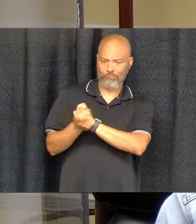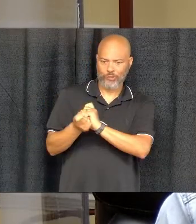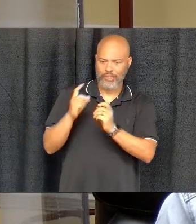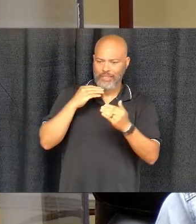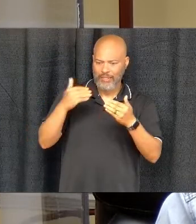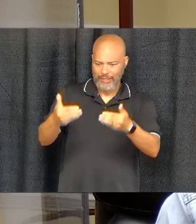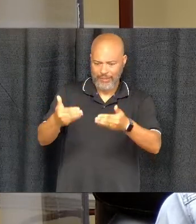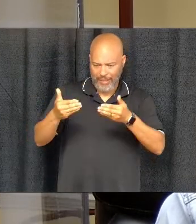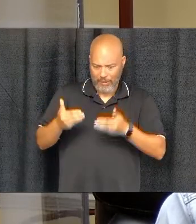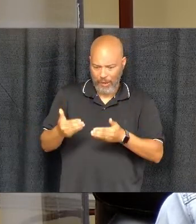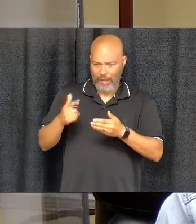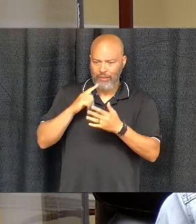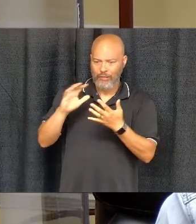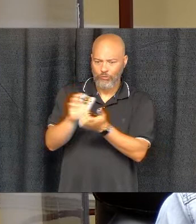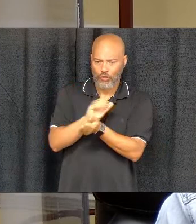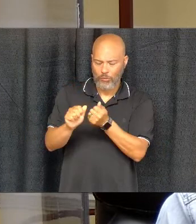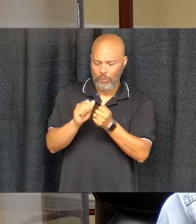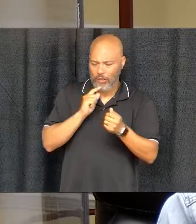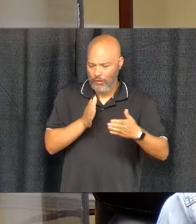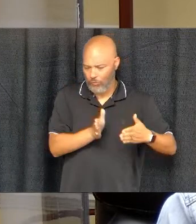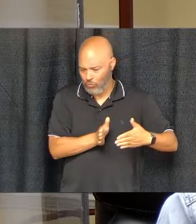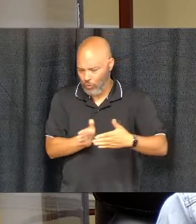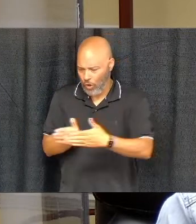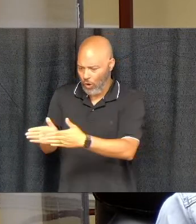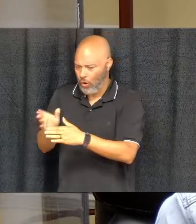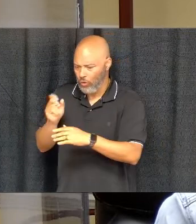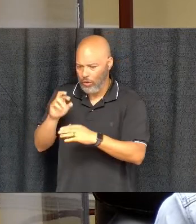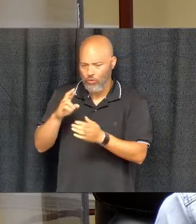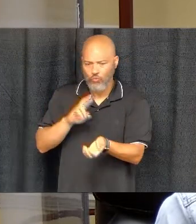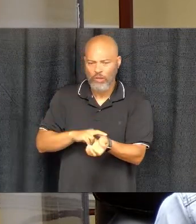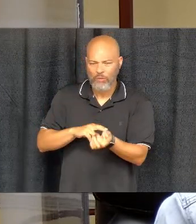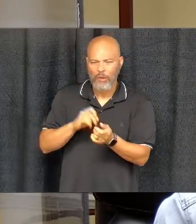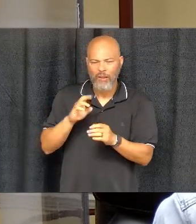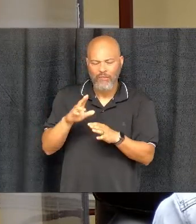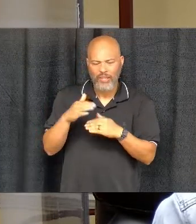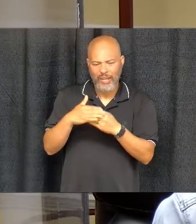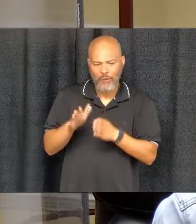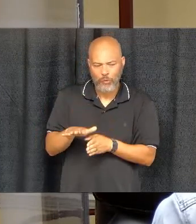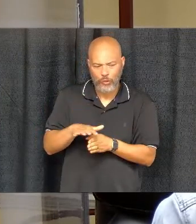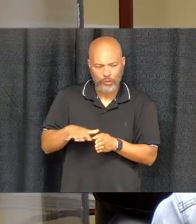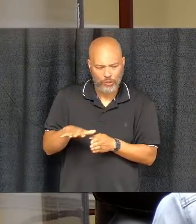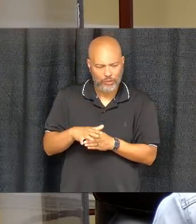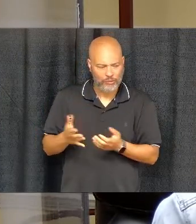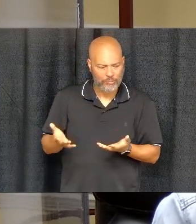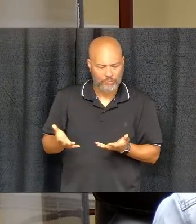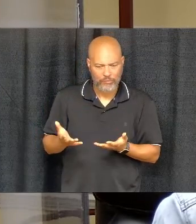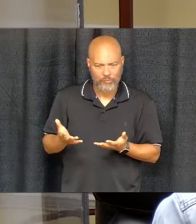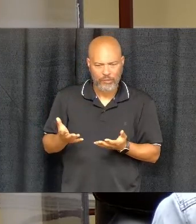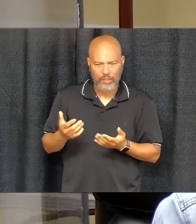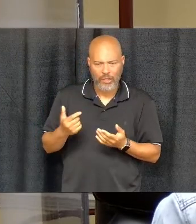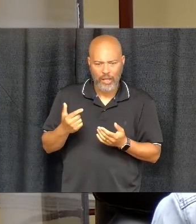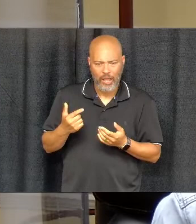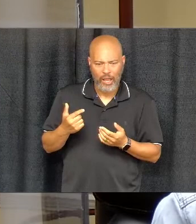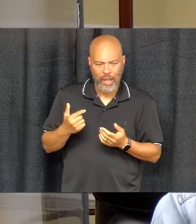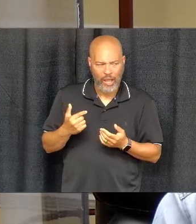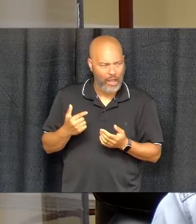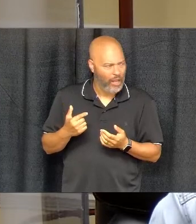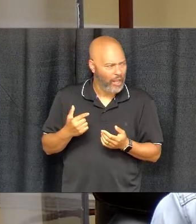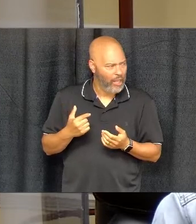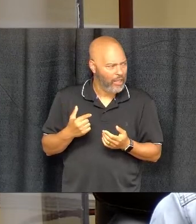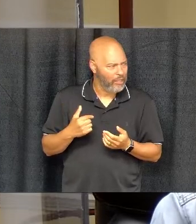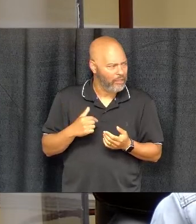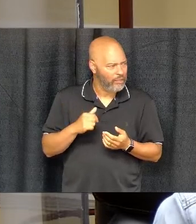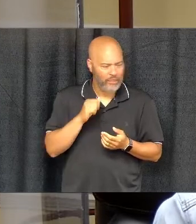setbacks that destroy the rhythm of the existing neighborhood. I'd like to make an amendment,